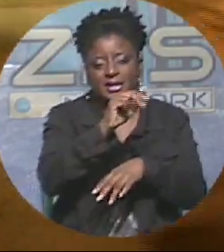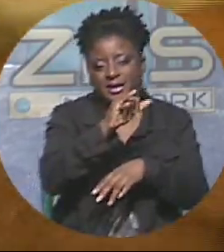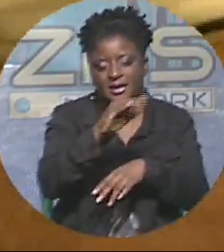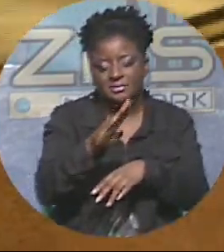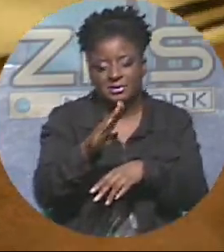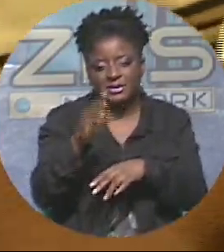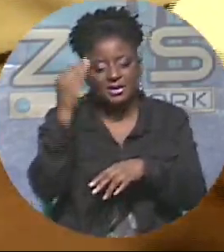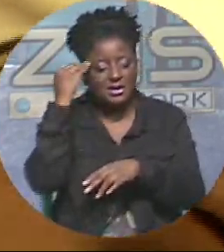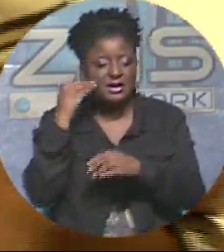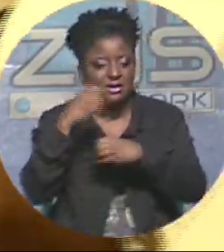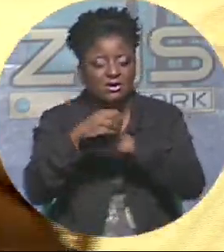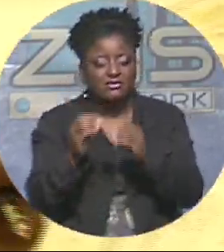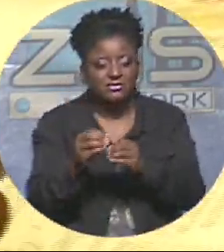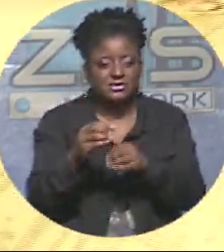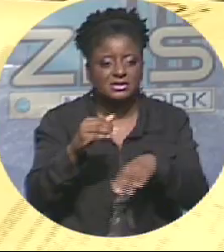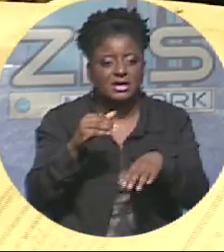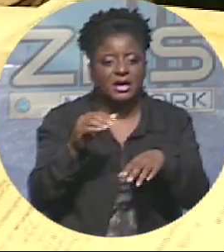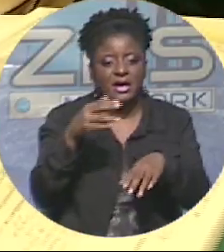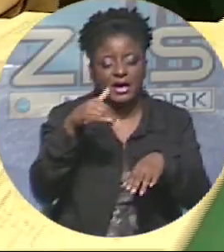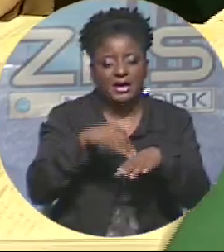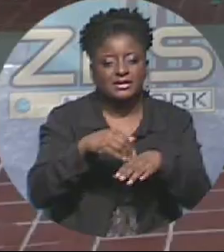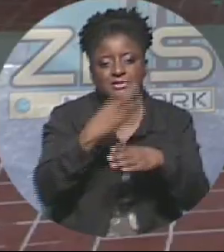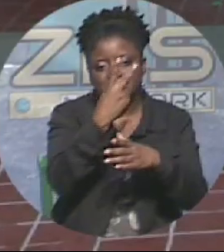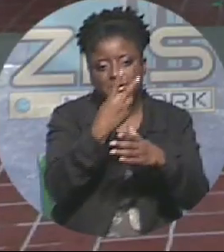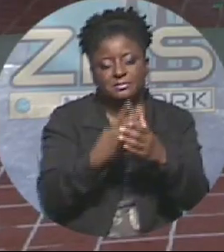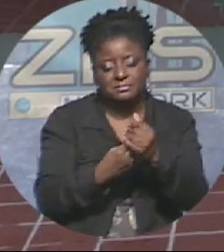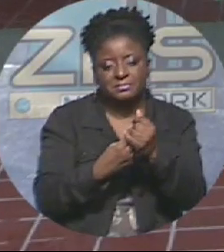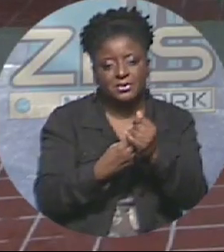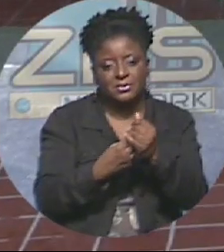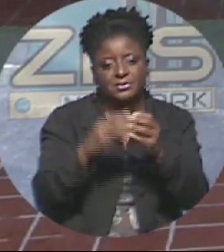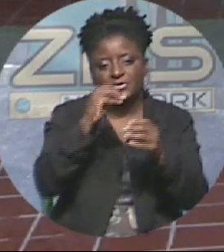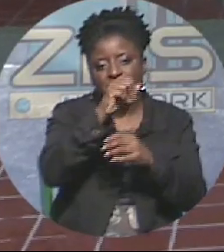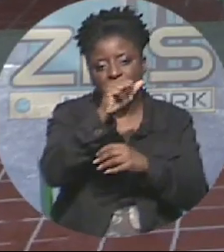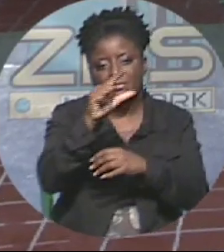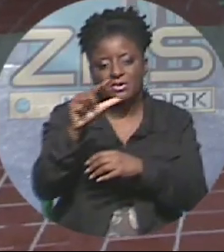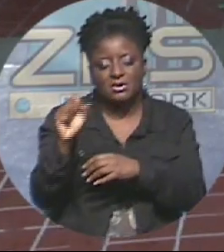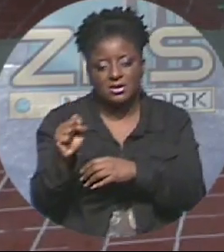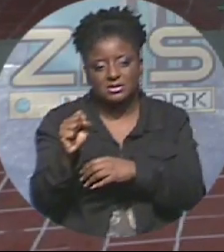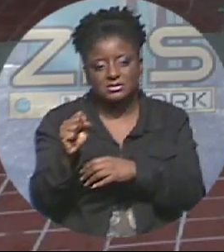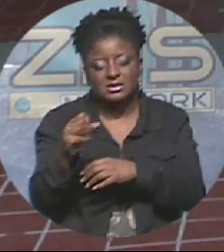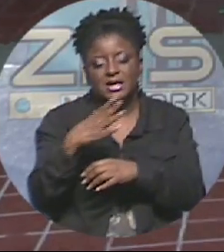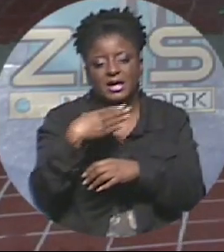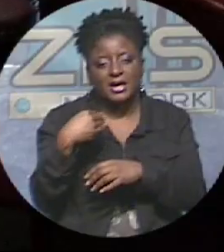Marathon, the Elizabeth Estate, South Beach, Cable Beach, and Carmichael